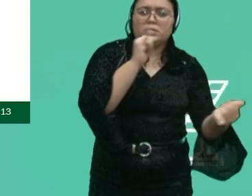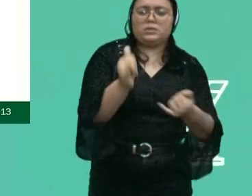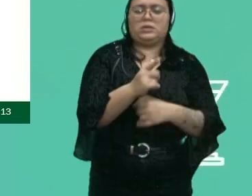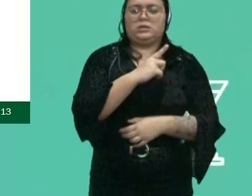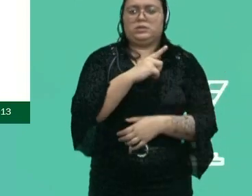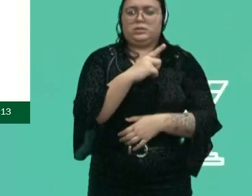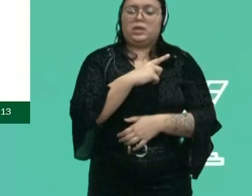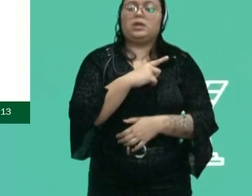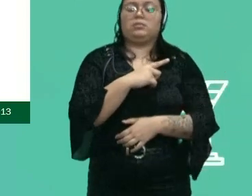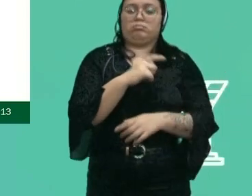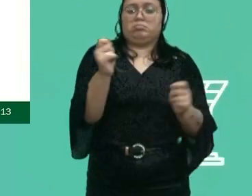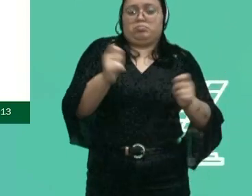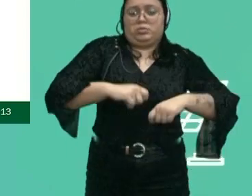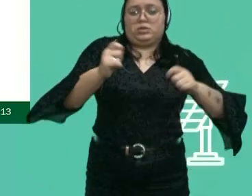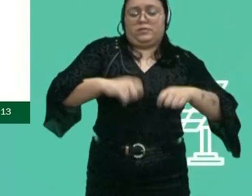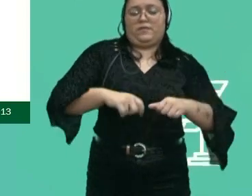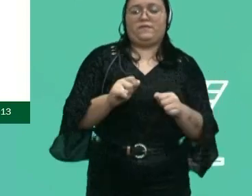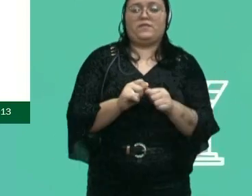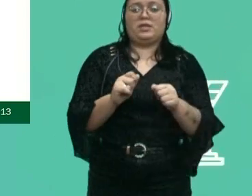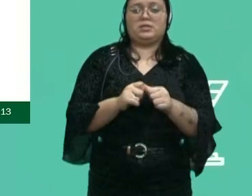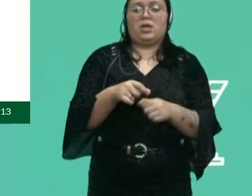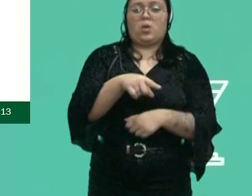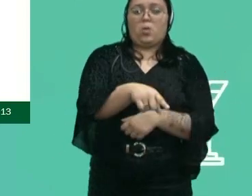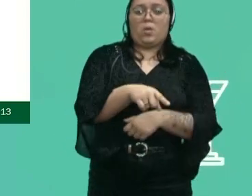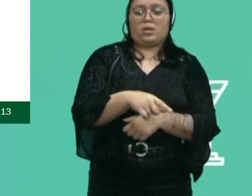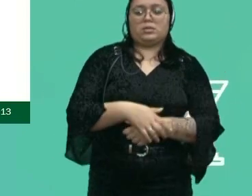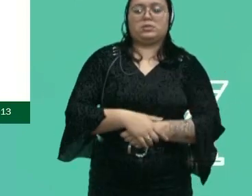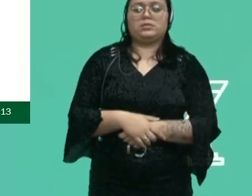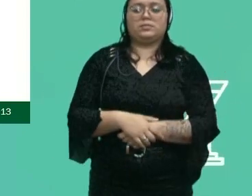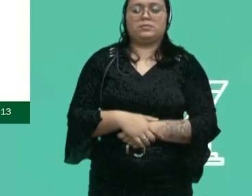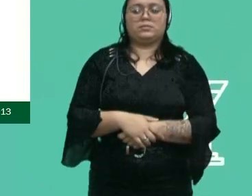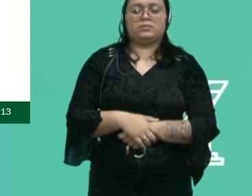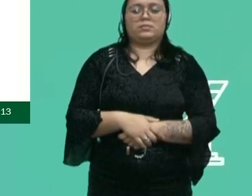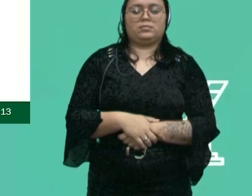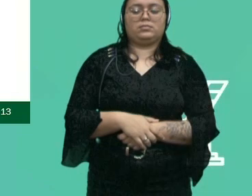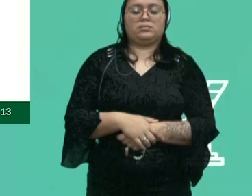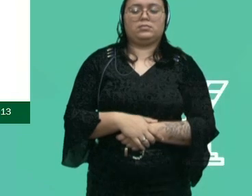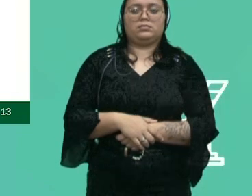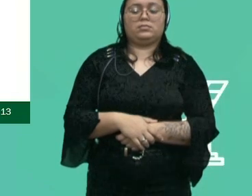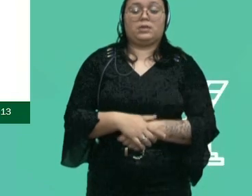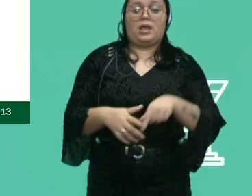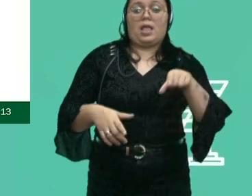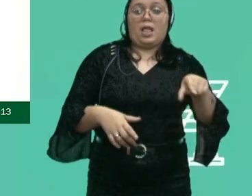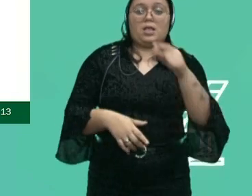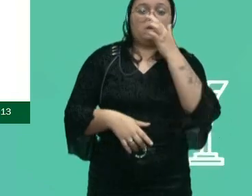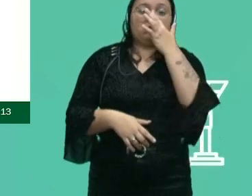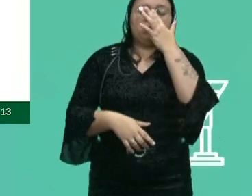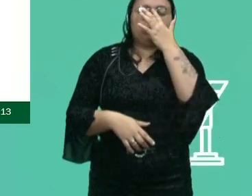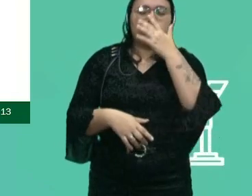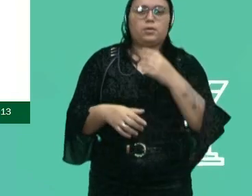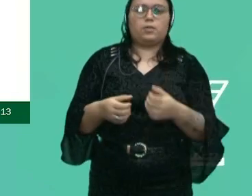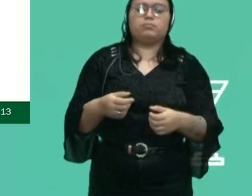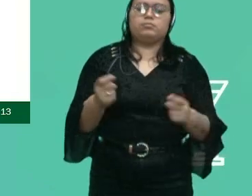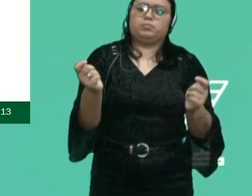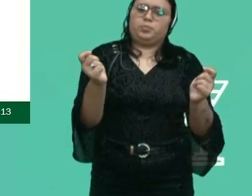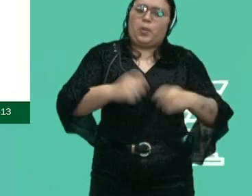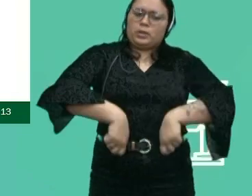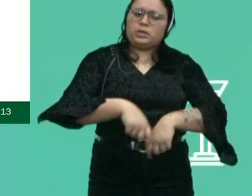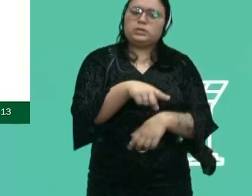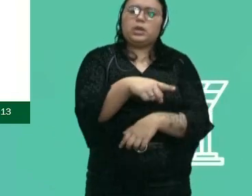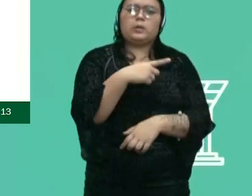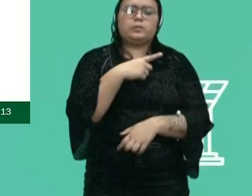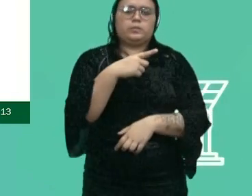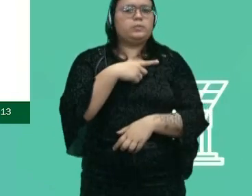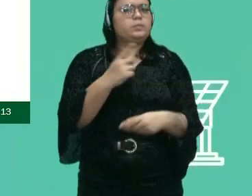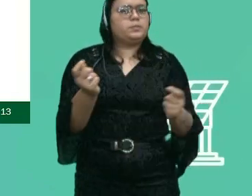still not been passed by Congress. So the bottom line is we see potential, again, demand driven for 5 million metric tons